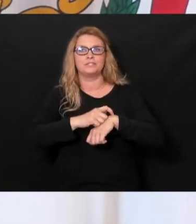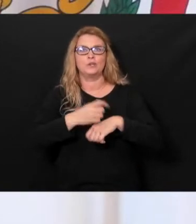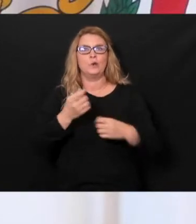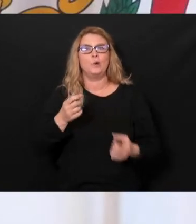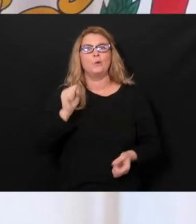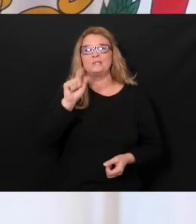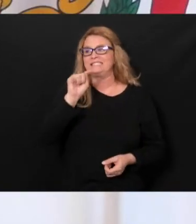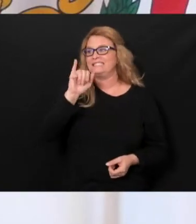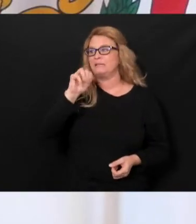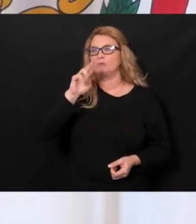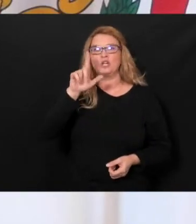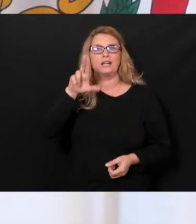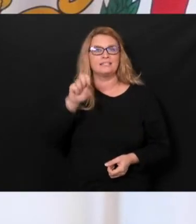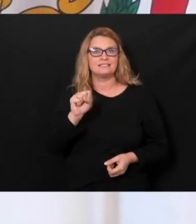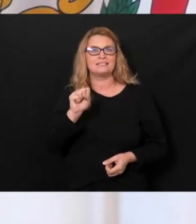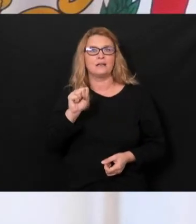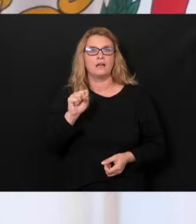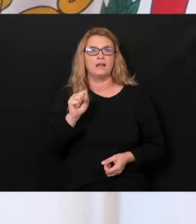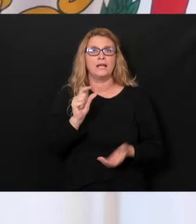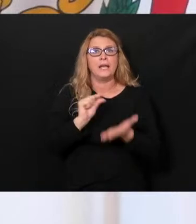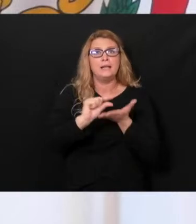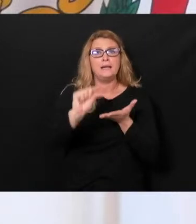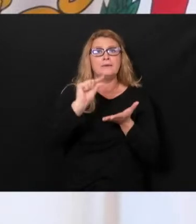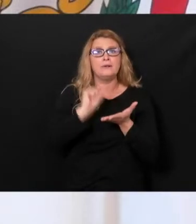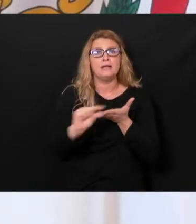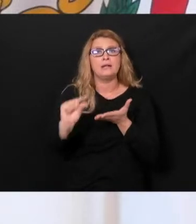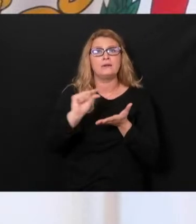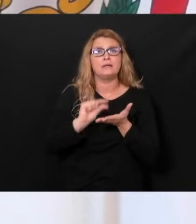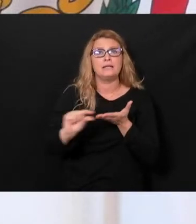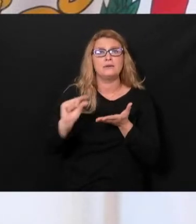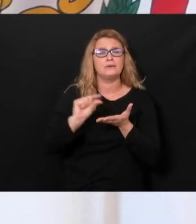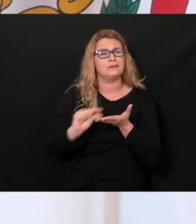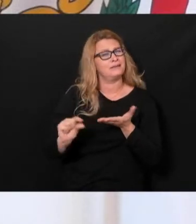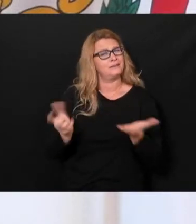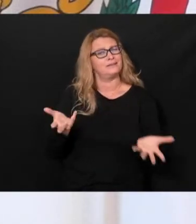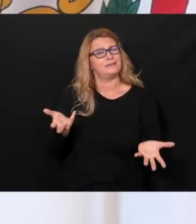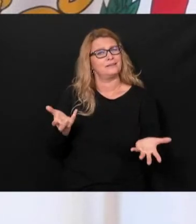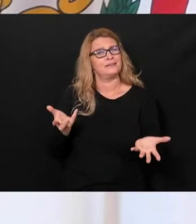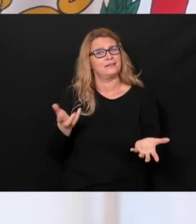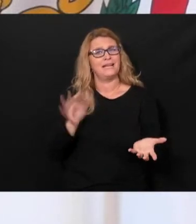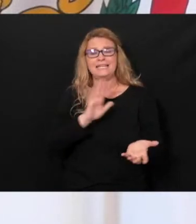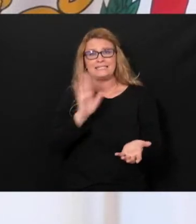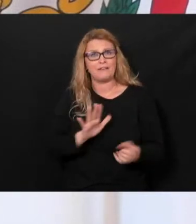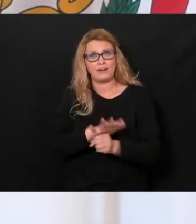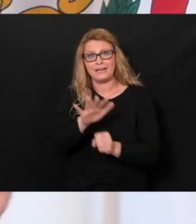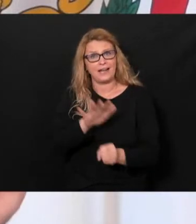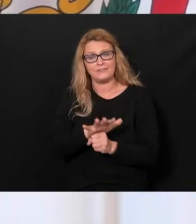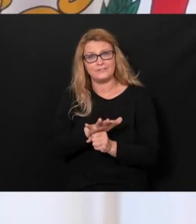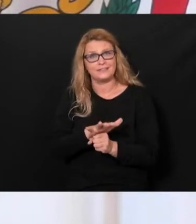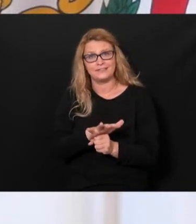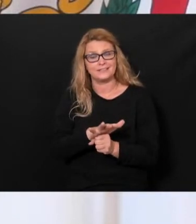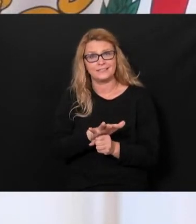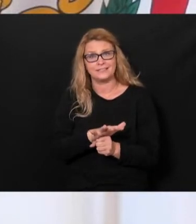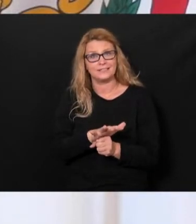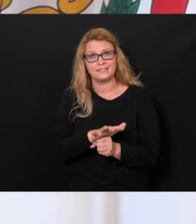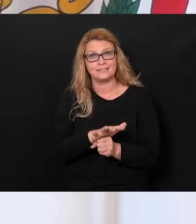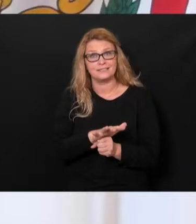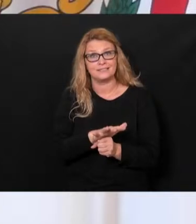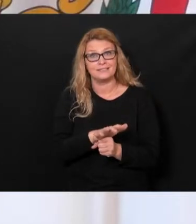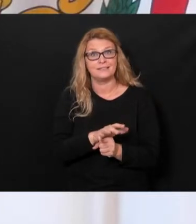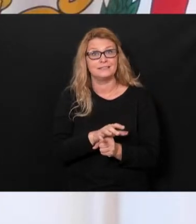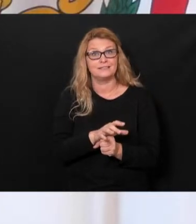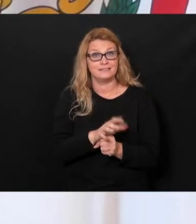thing in order to get us over the top of the mountain? Now, sure, somebody somewhere is going to game the